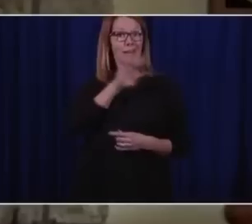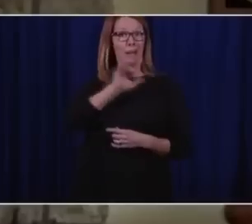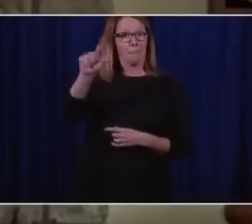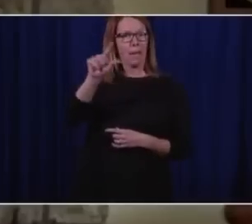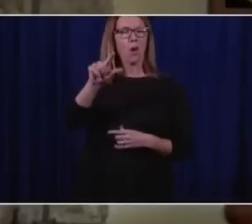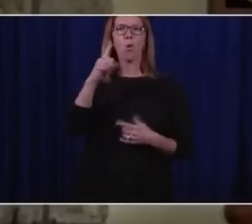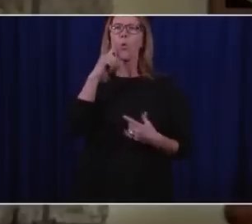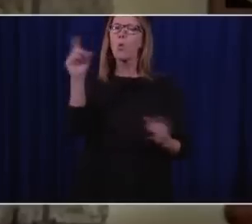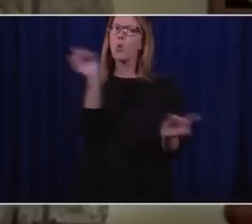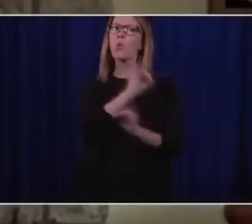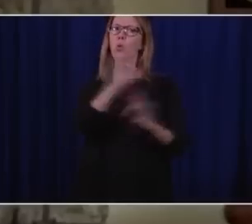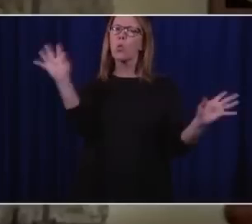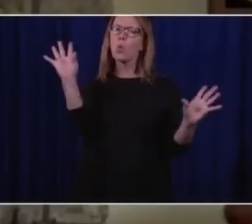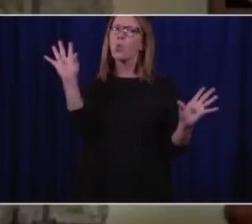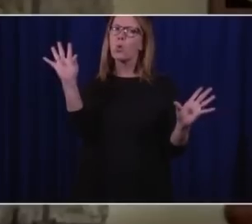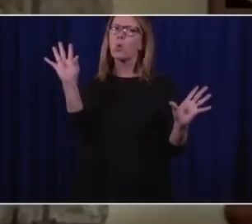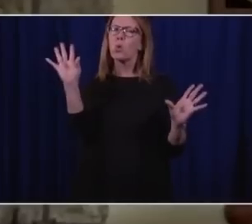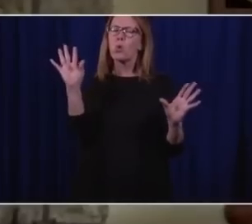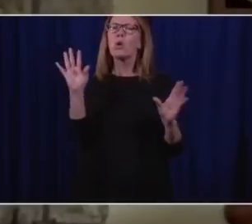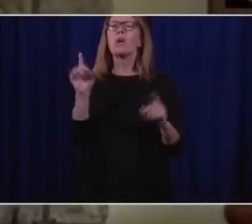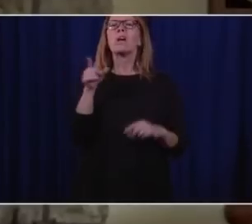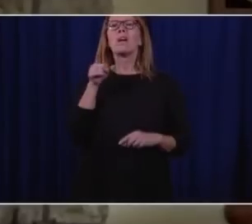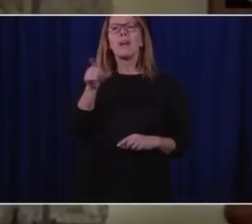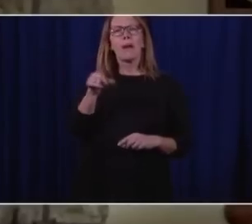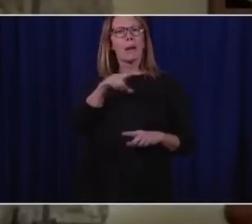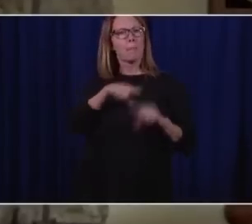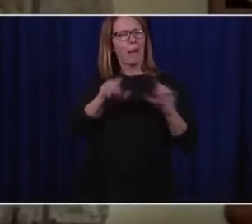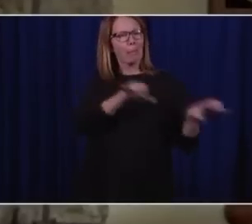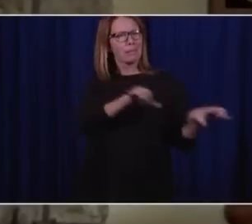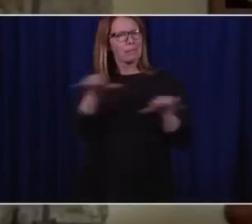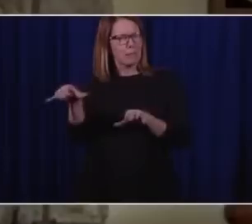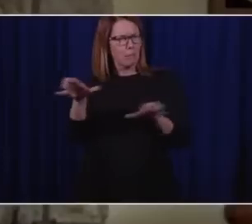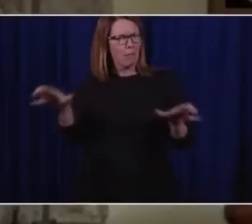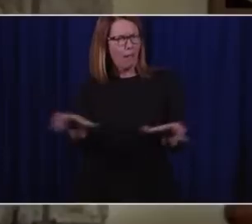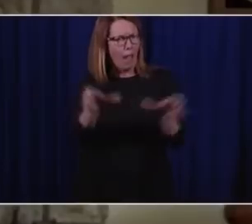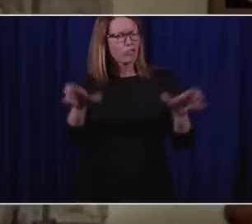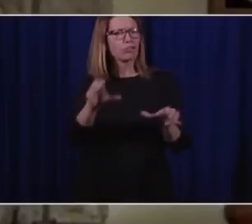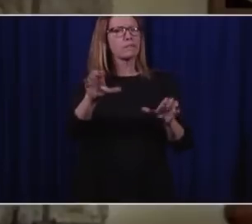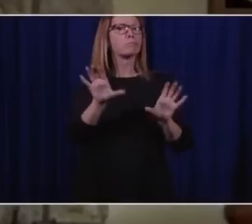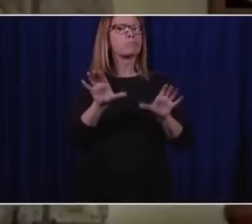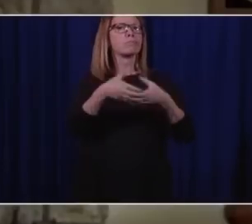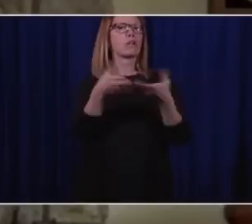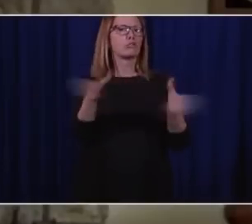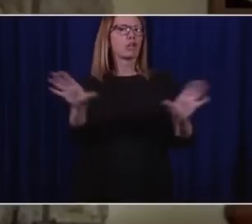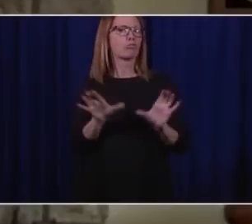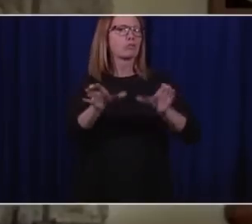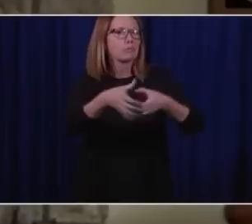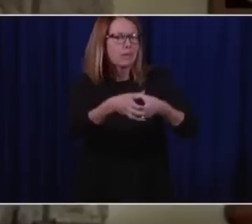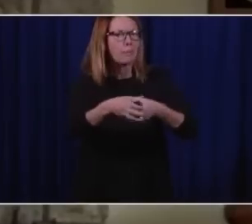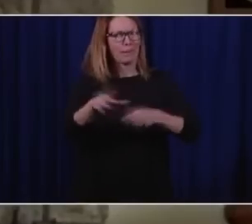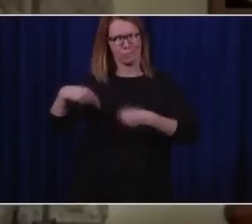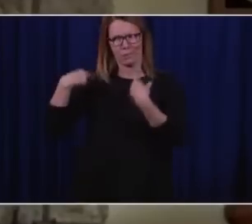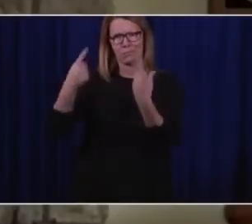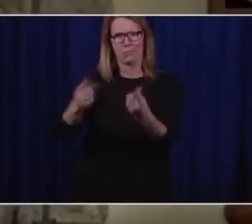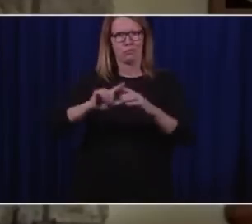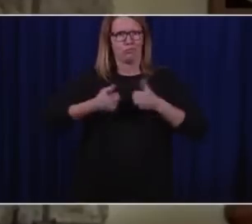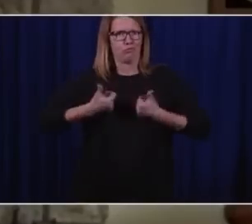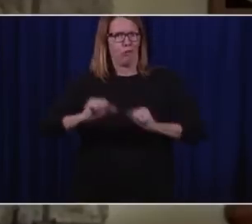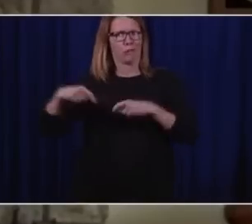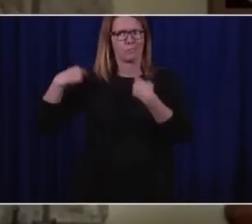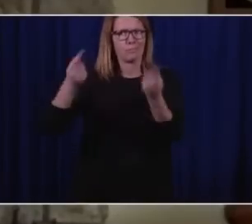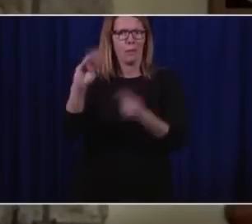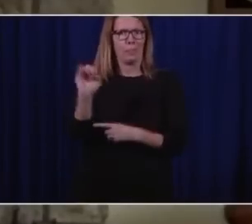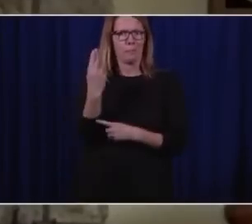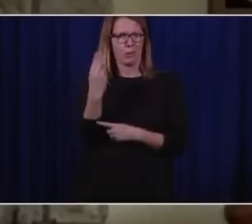311 would be, but this is similar action that the General Assembly has been attempting since the pandemic began in March. And these are members